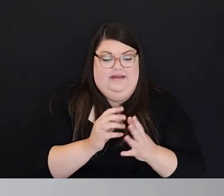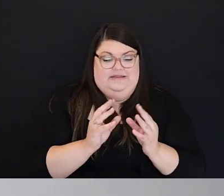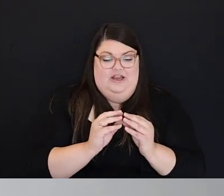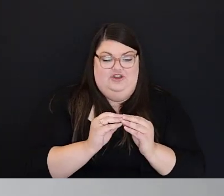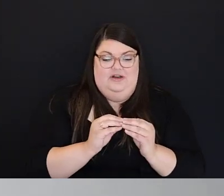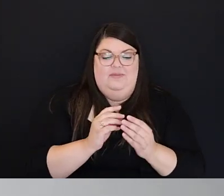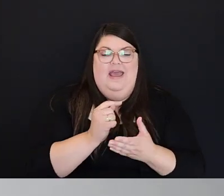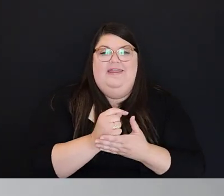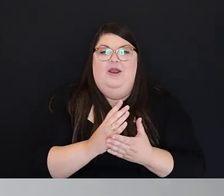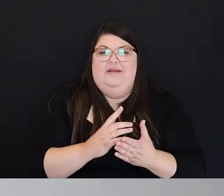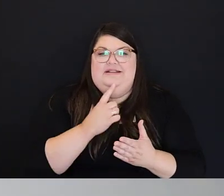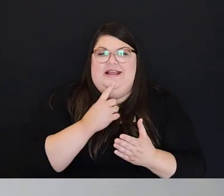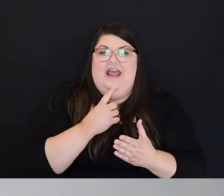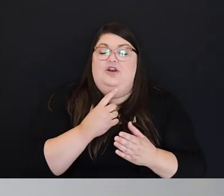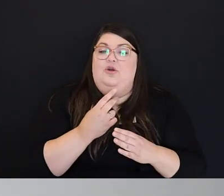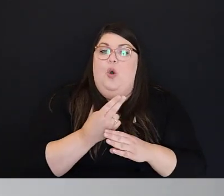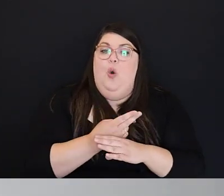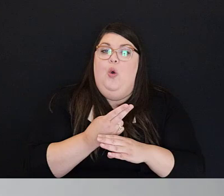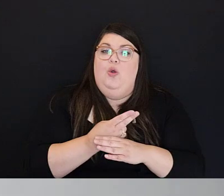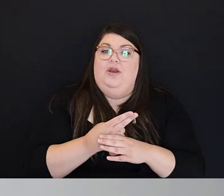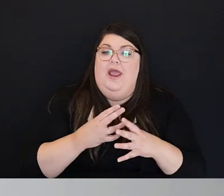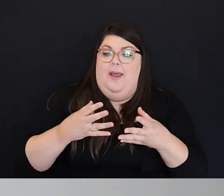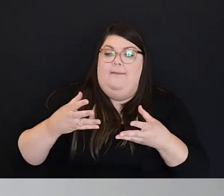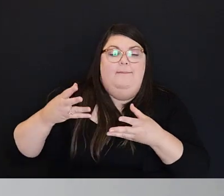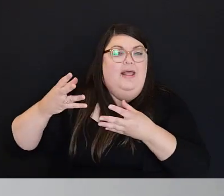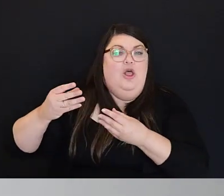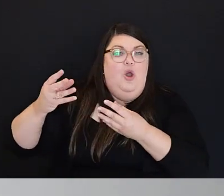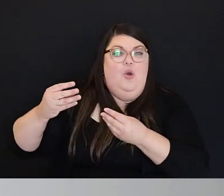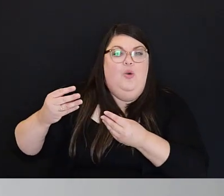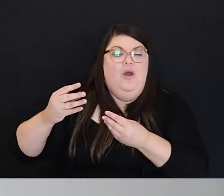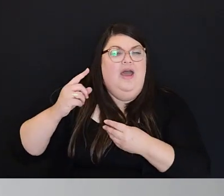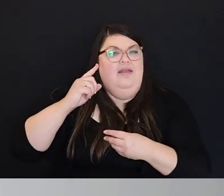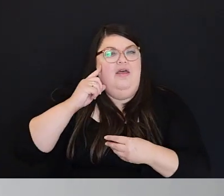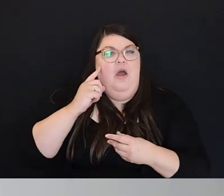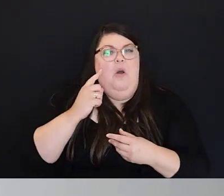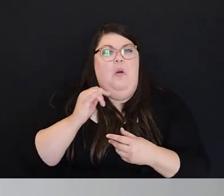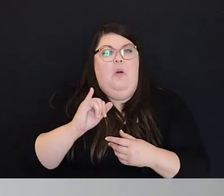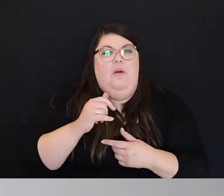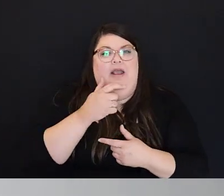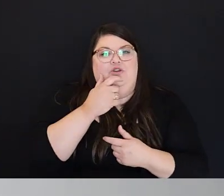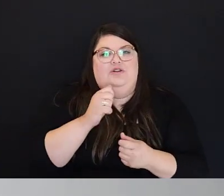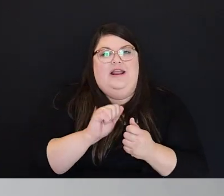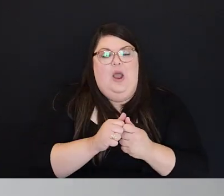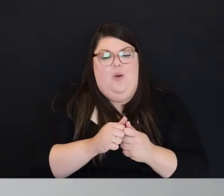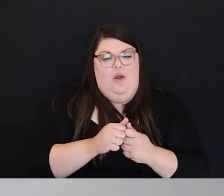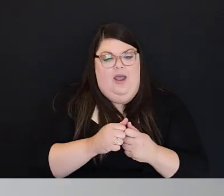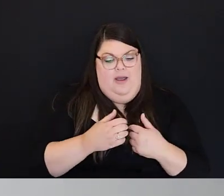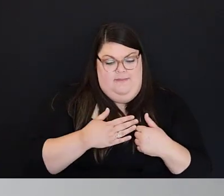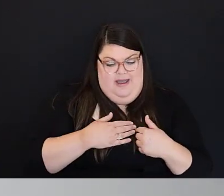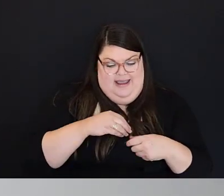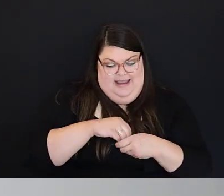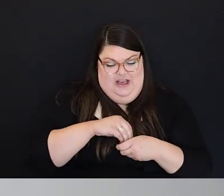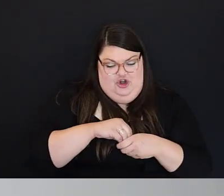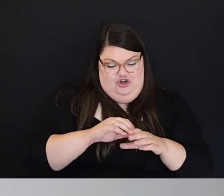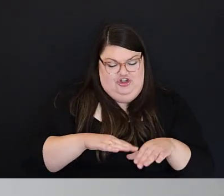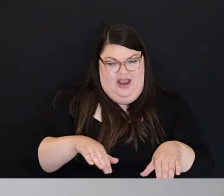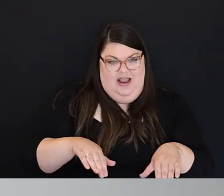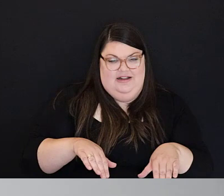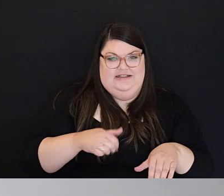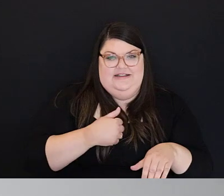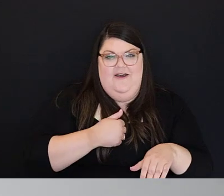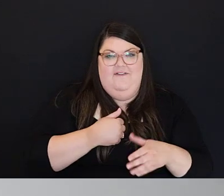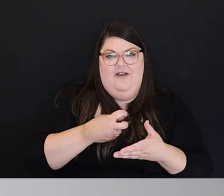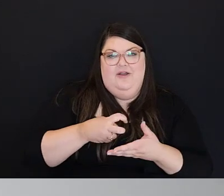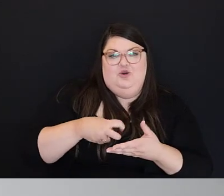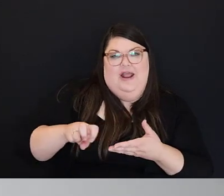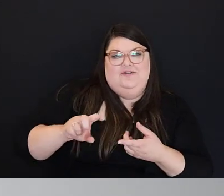and my therapist was like, hold a pillow, and I was really interested in how I could transfer my inner child self